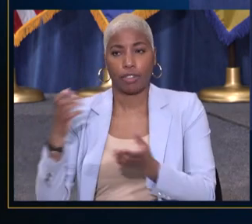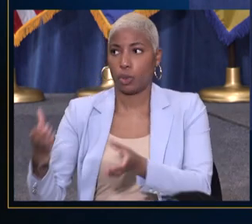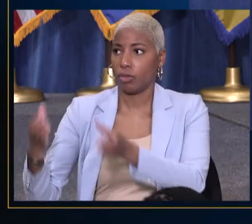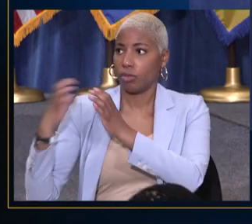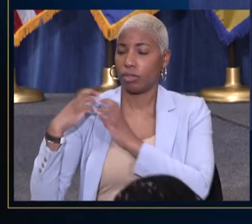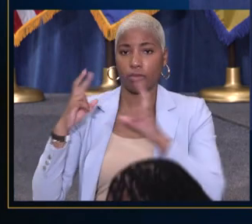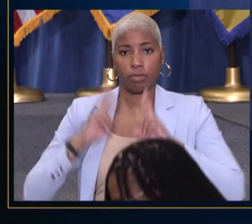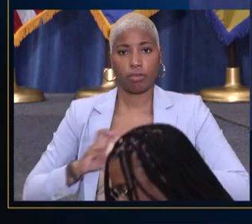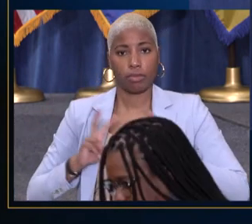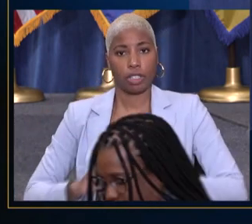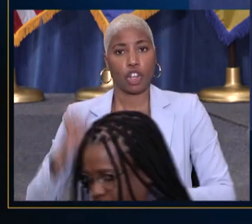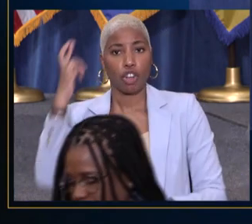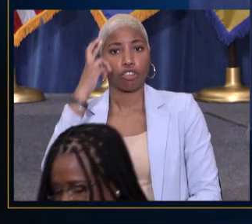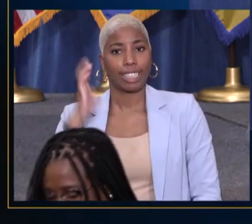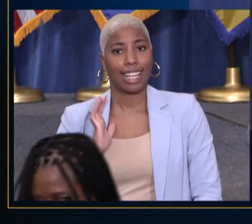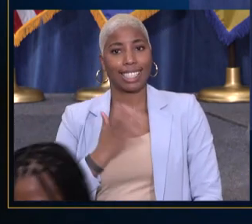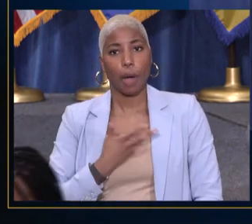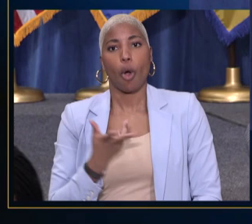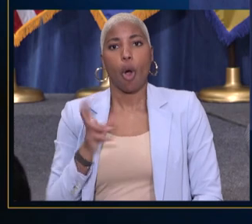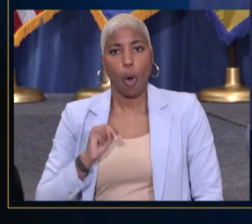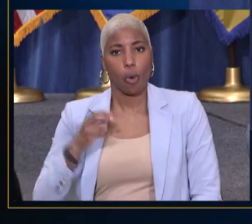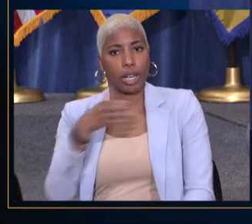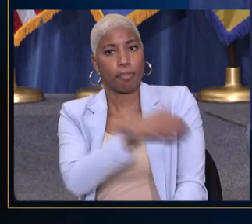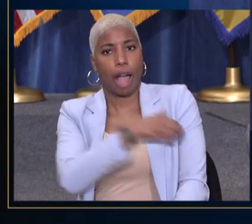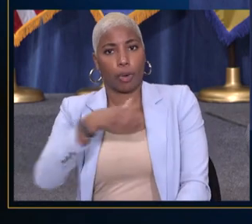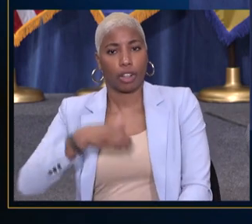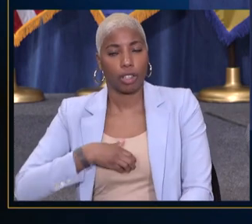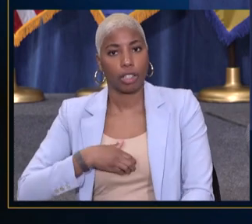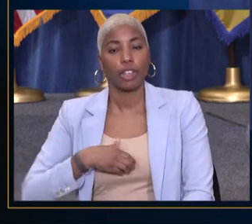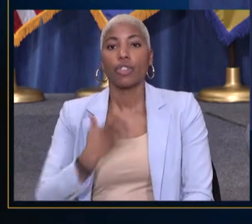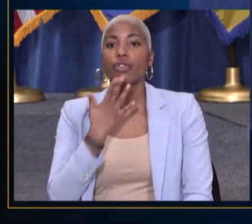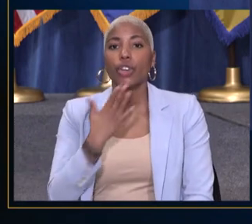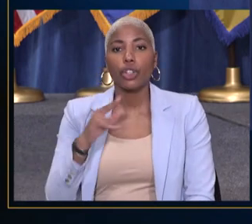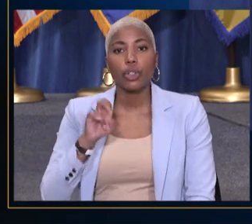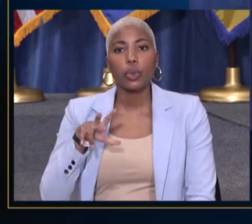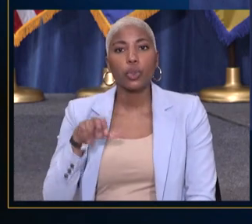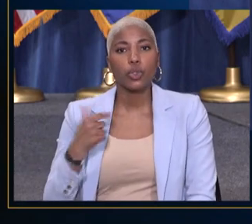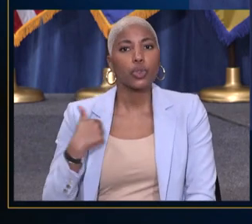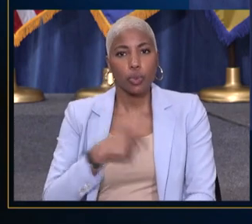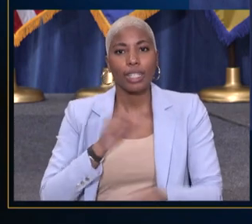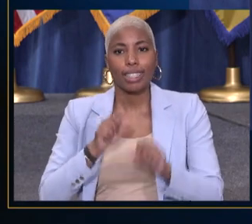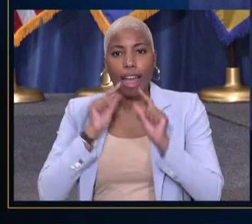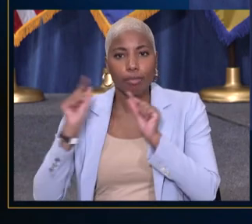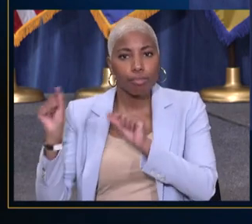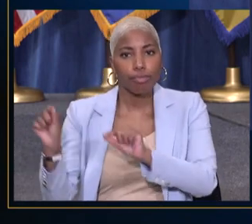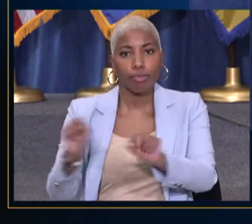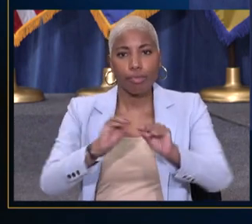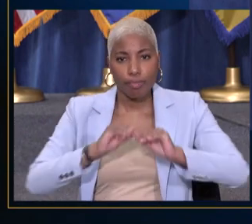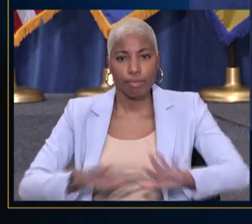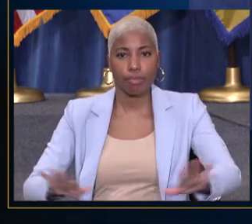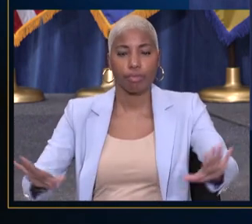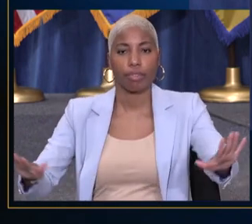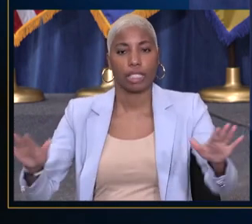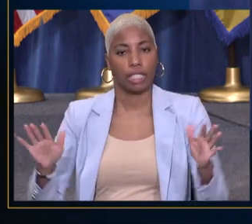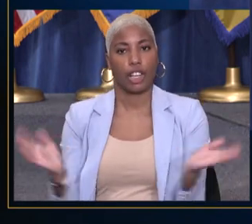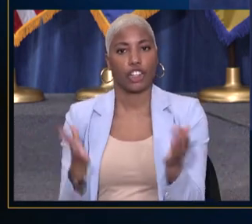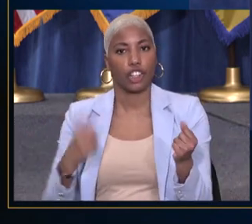and responsibility to step up and make sure the good news is spread, then I would encourage you to lean in right now,